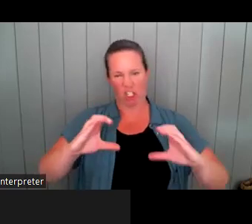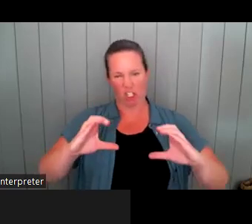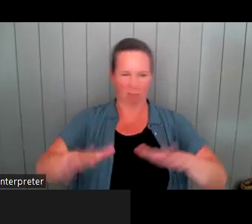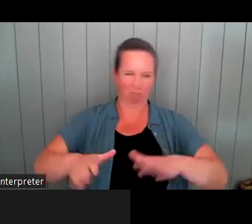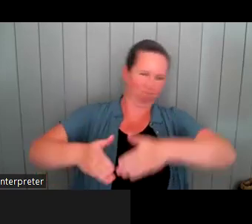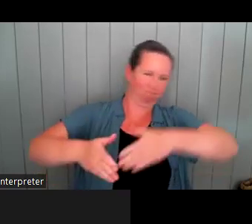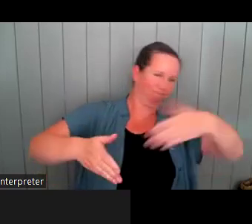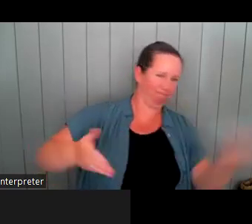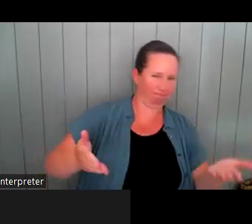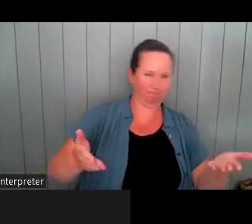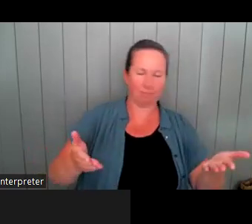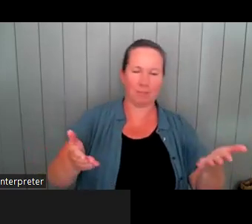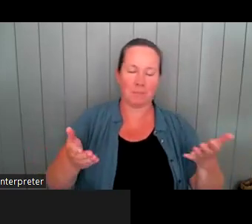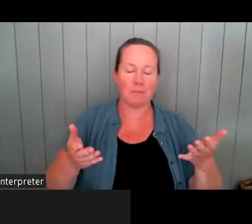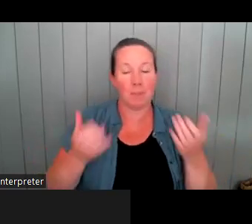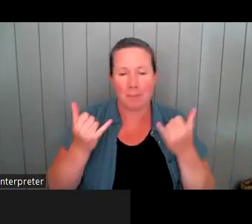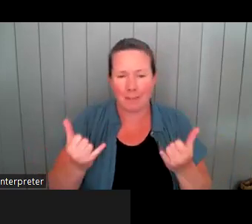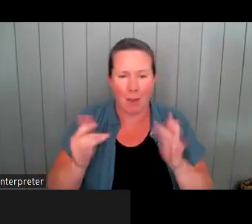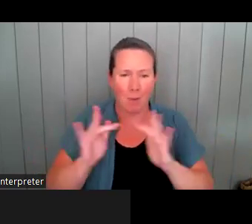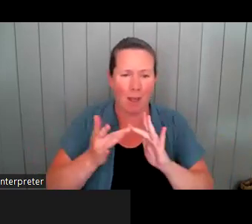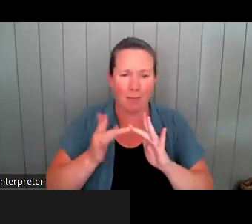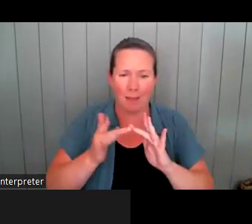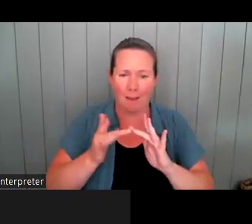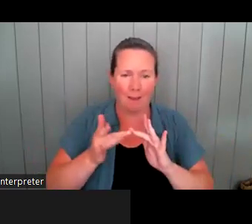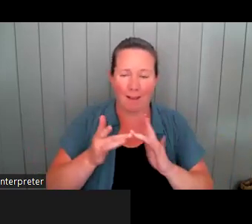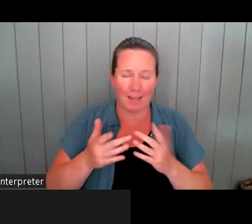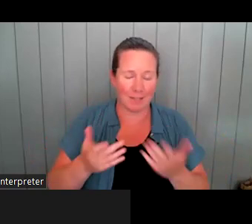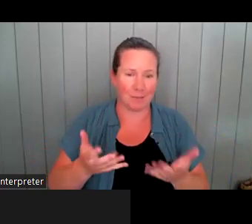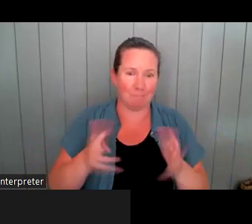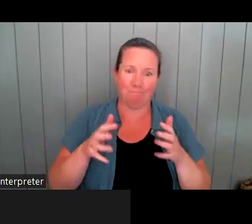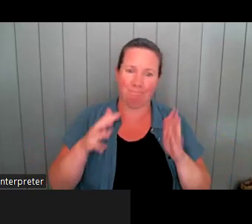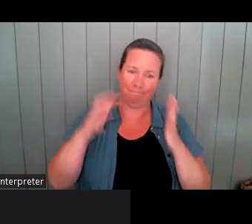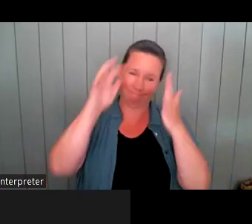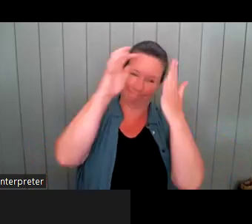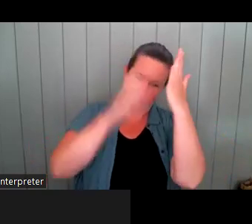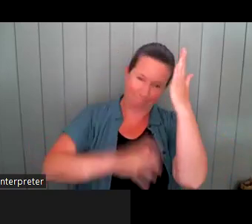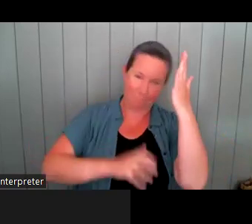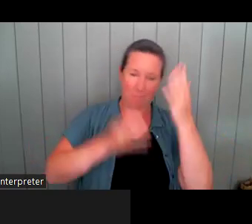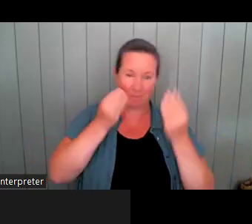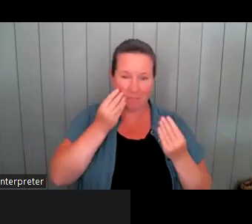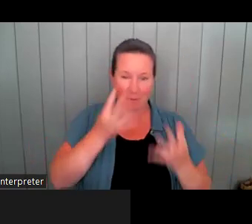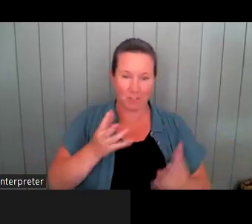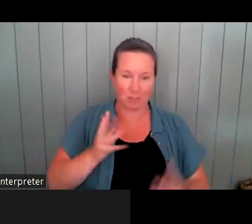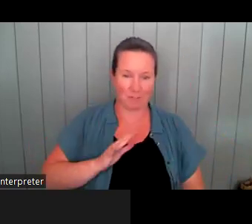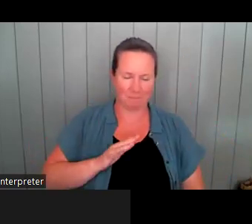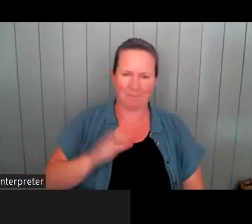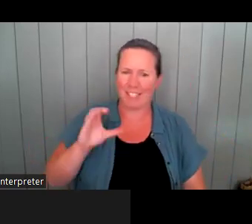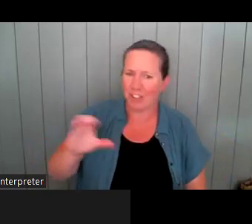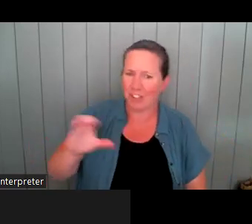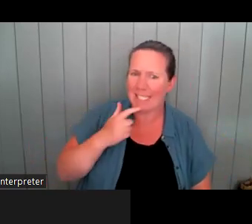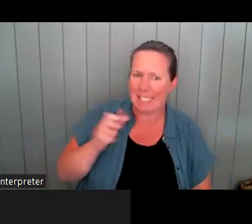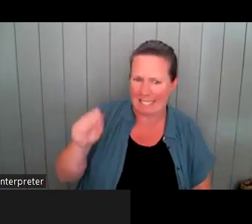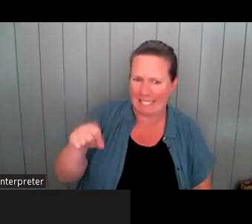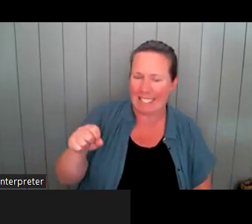know, we're lucky that it's on electronic now. Oh my gosh. Yeah, it used to be